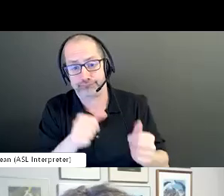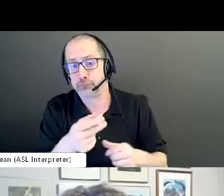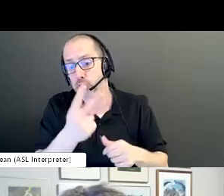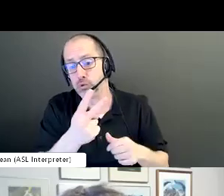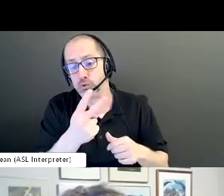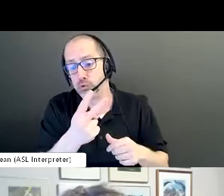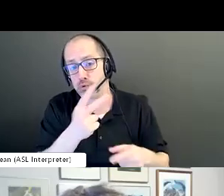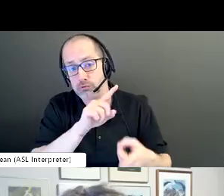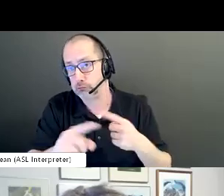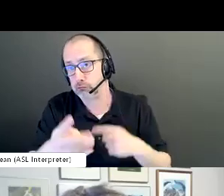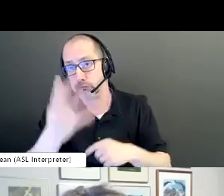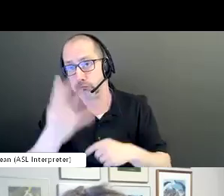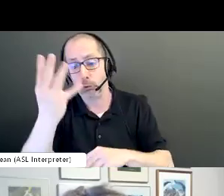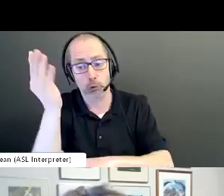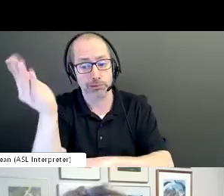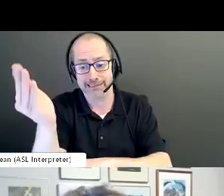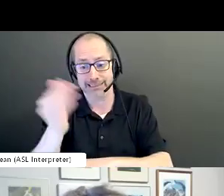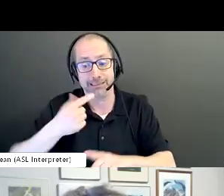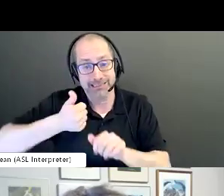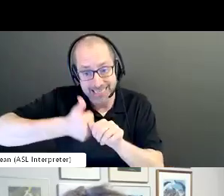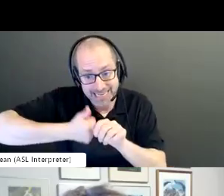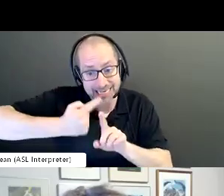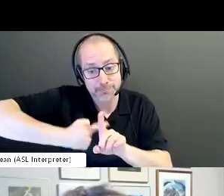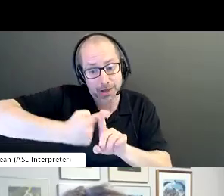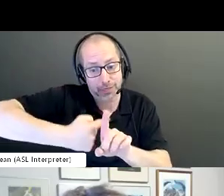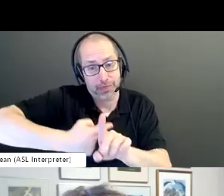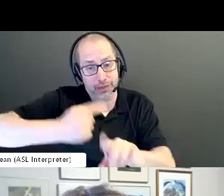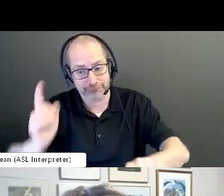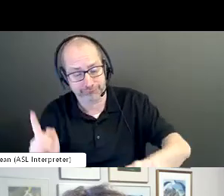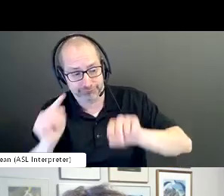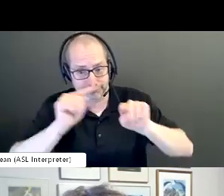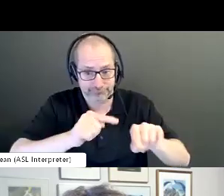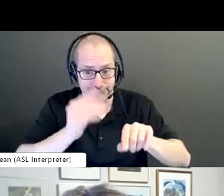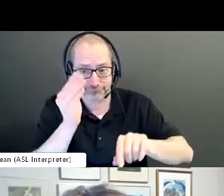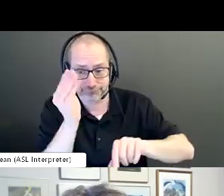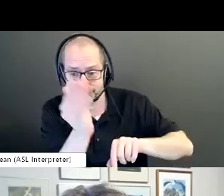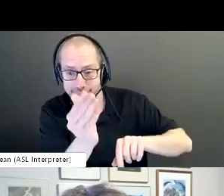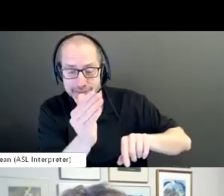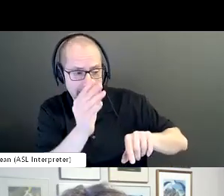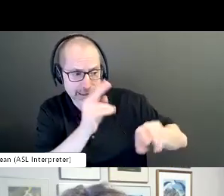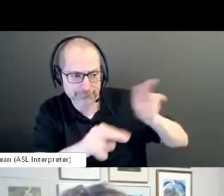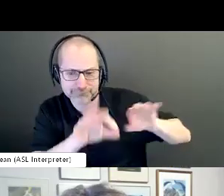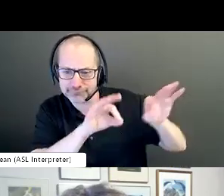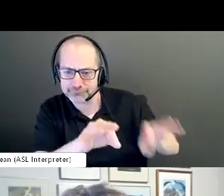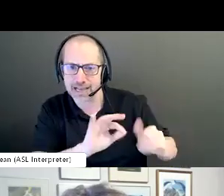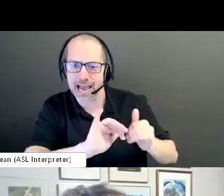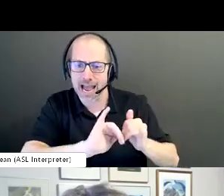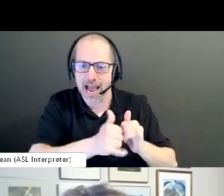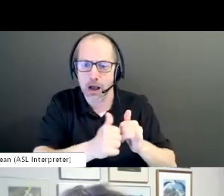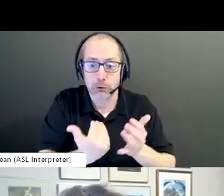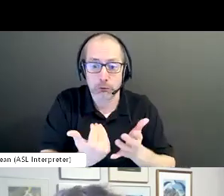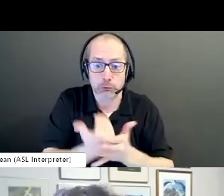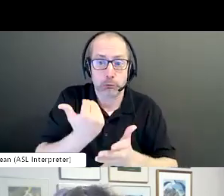sometimes 4 presentations per month, looking at how the cadets can recognize abuse of